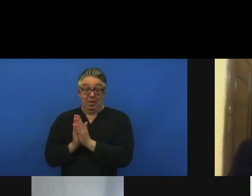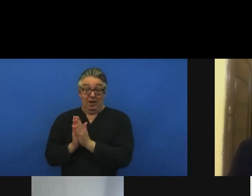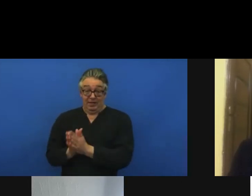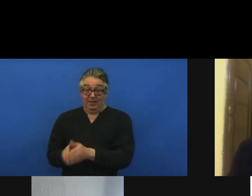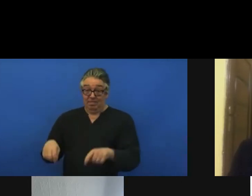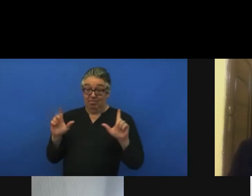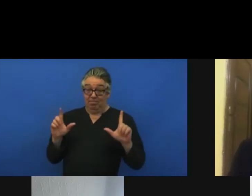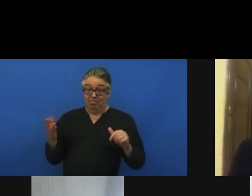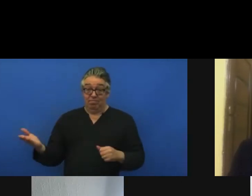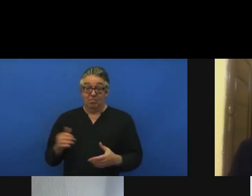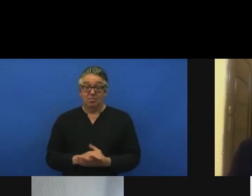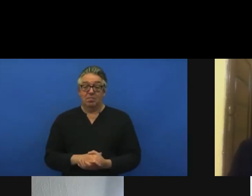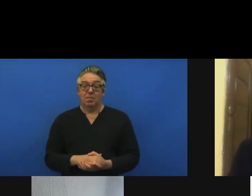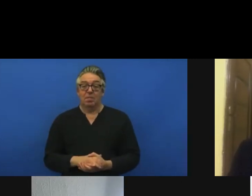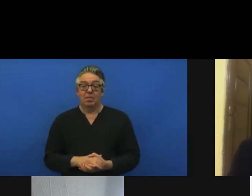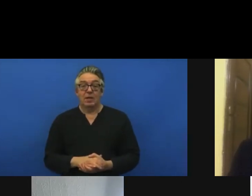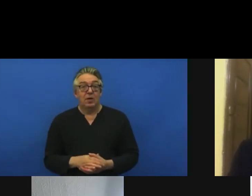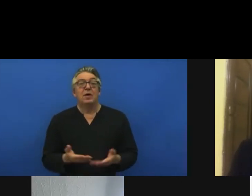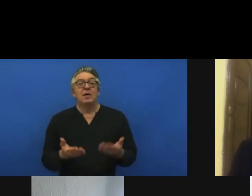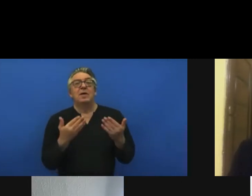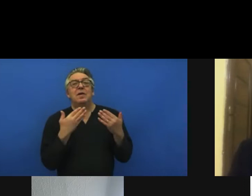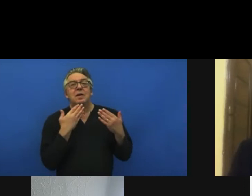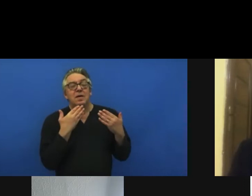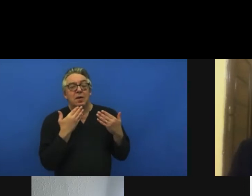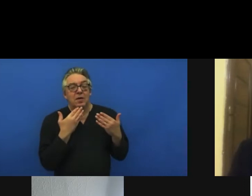Thank you, Dr. Ahmed.